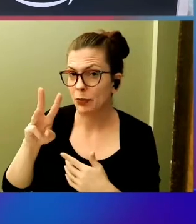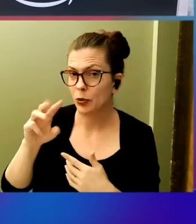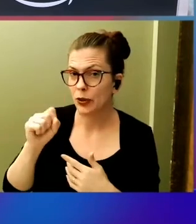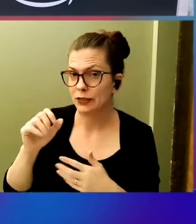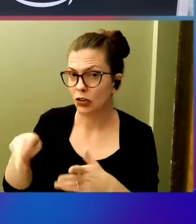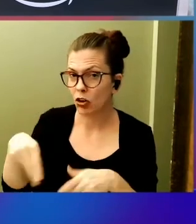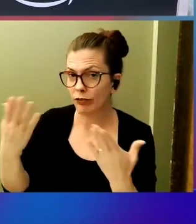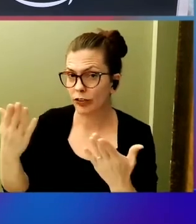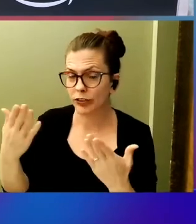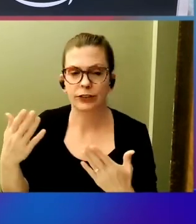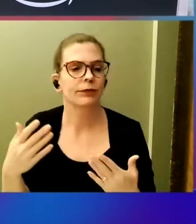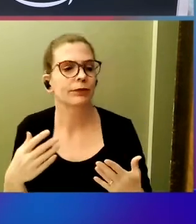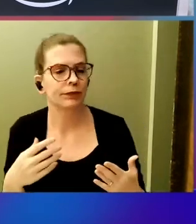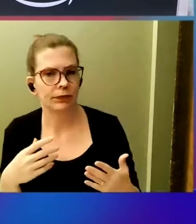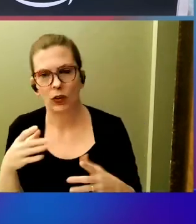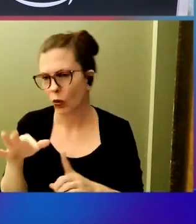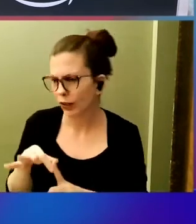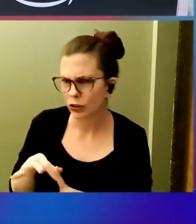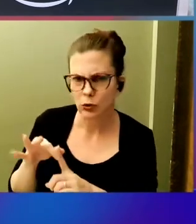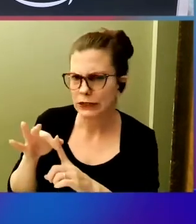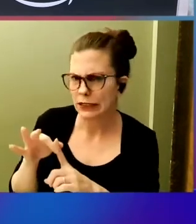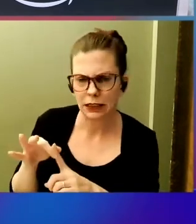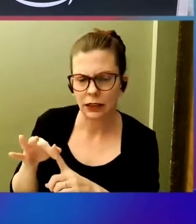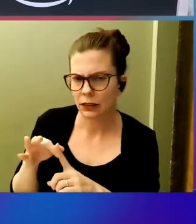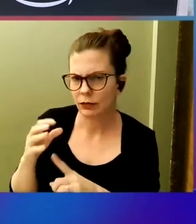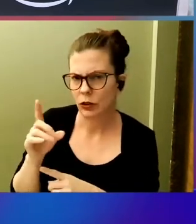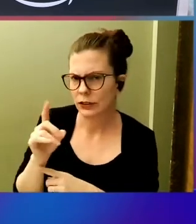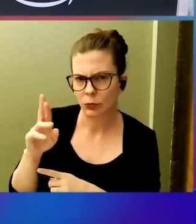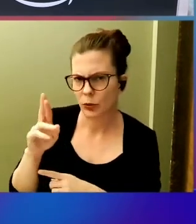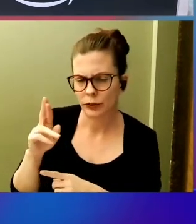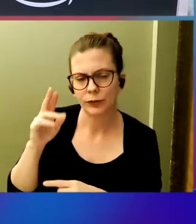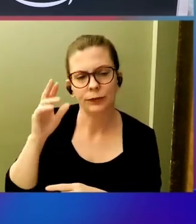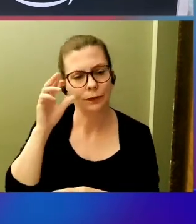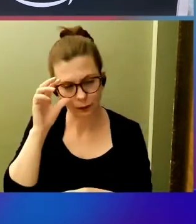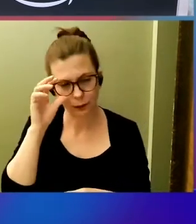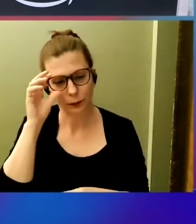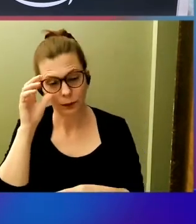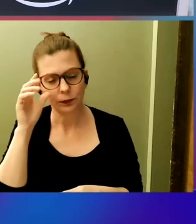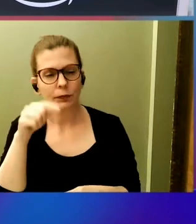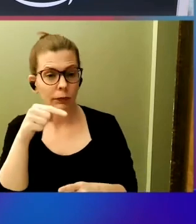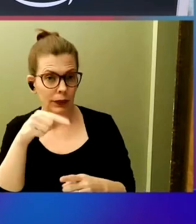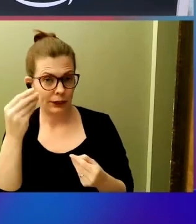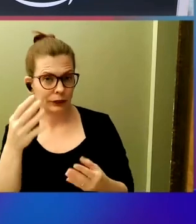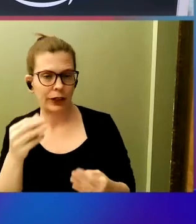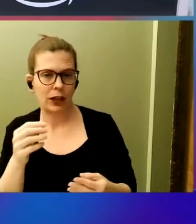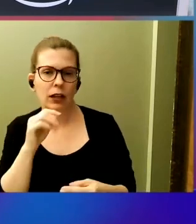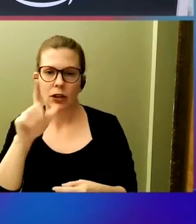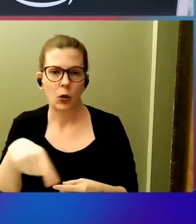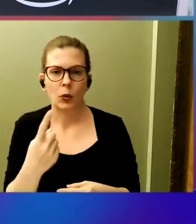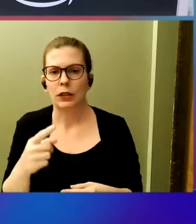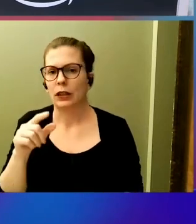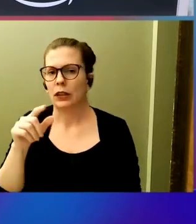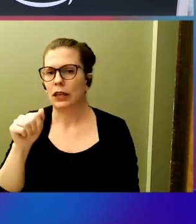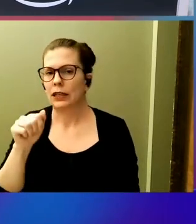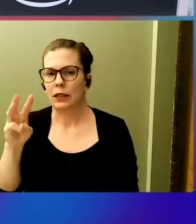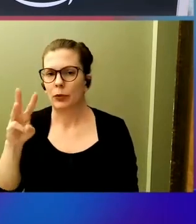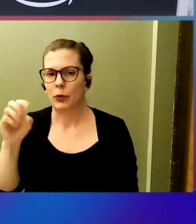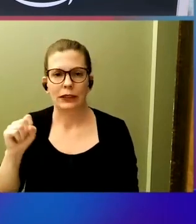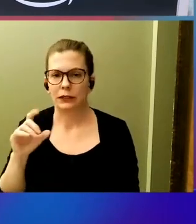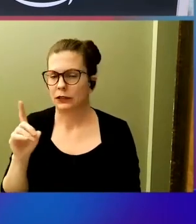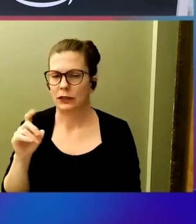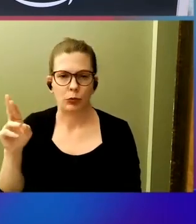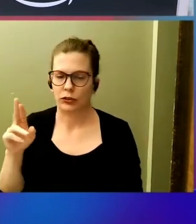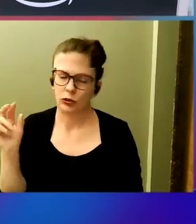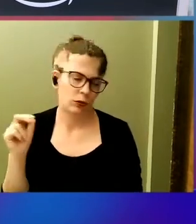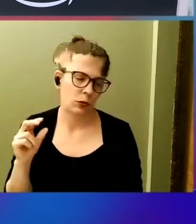this unique to DeepRacer? The content is not just on AWS DeepRacer. Okay. So here in this